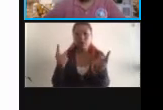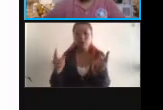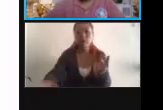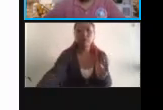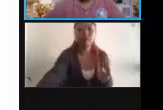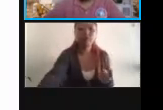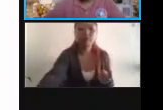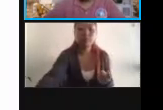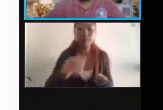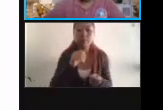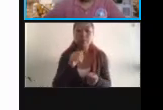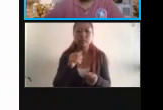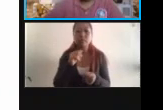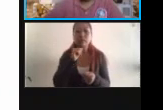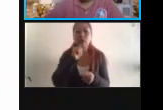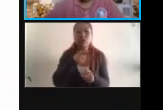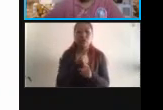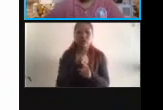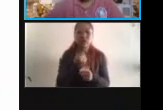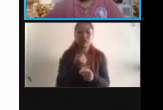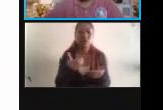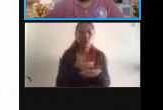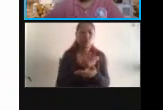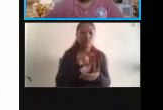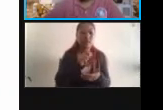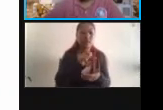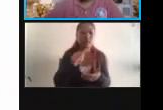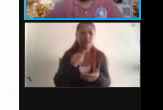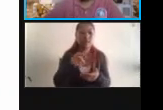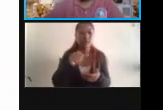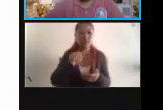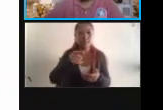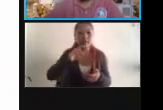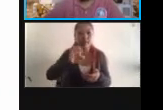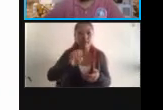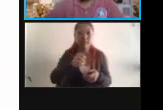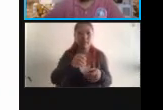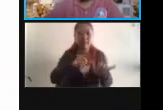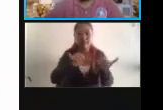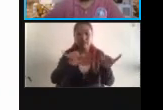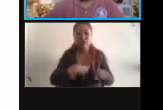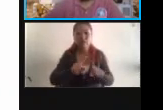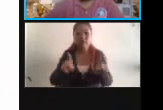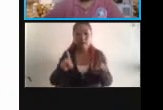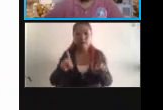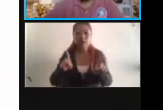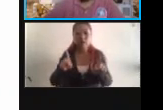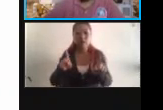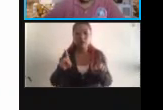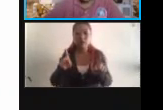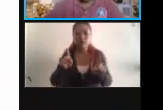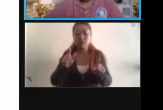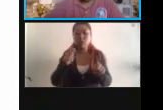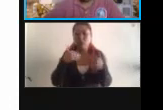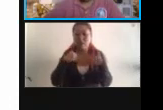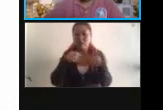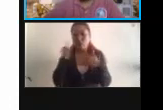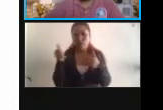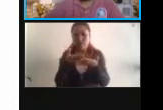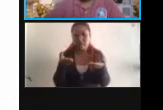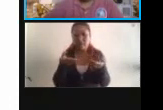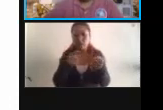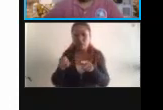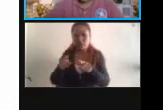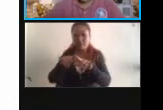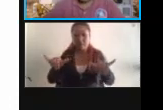with a new NASA space station. We'll be one customer there, but we won't be the only thing going on by a long shot. Just go to Google and look